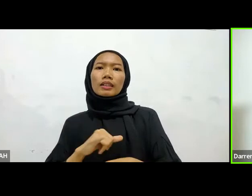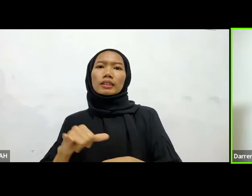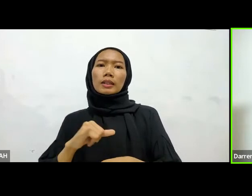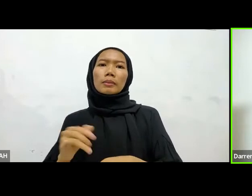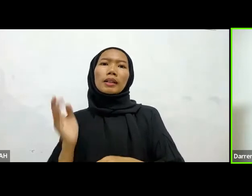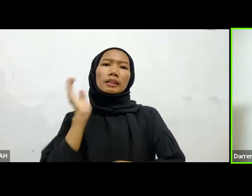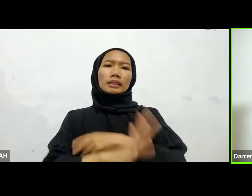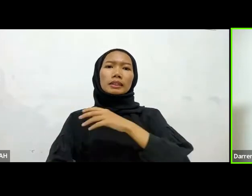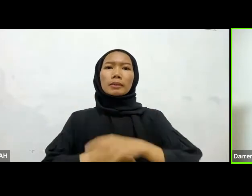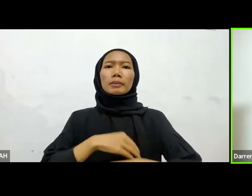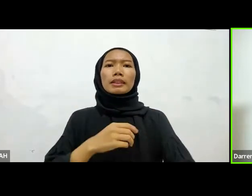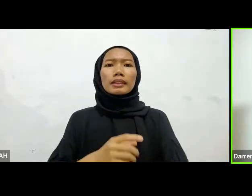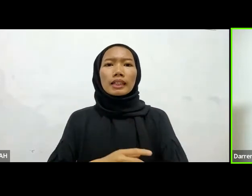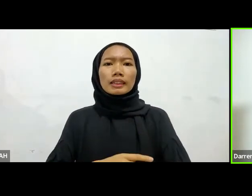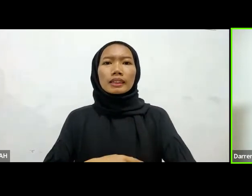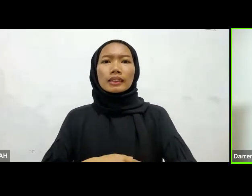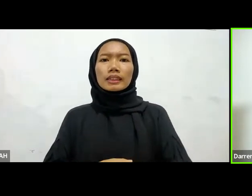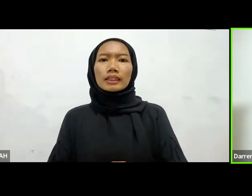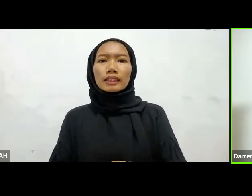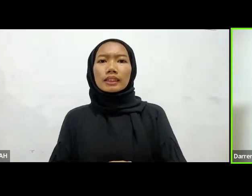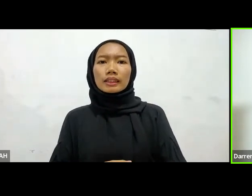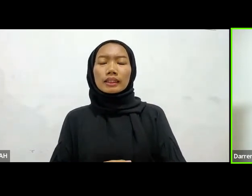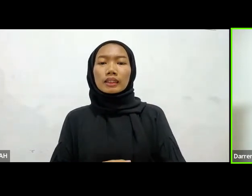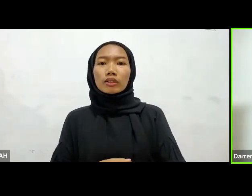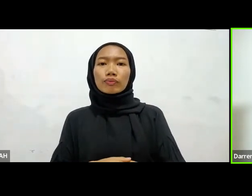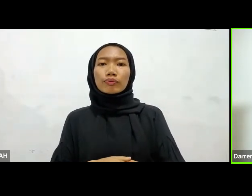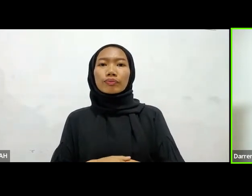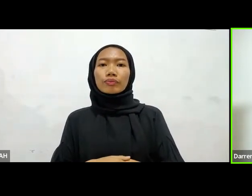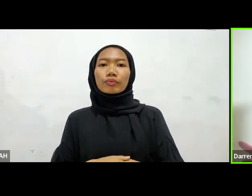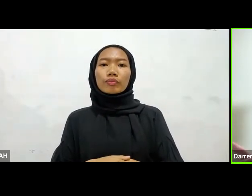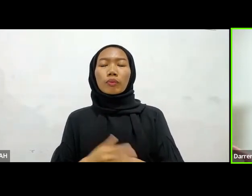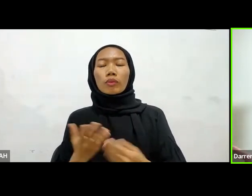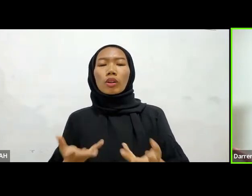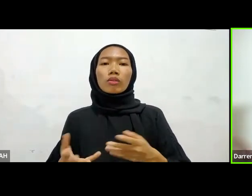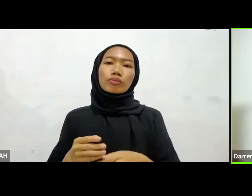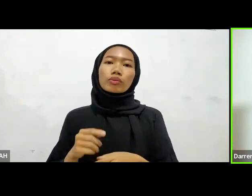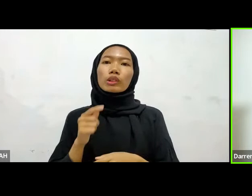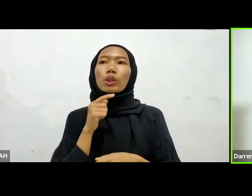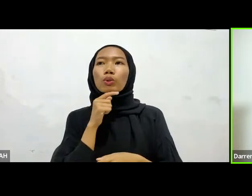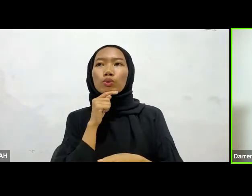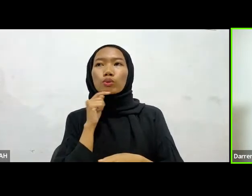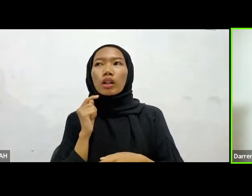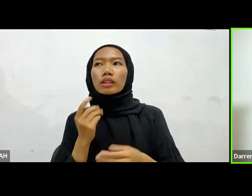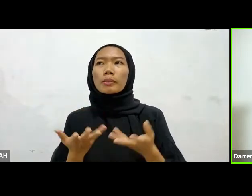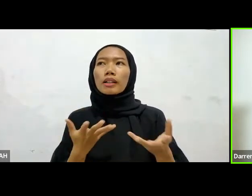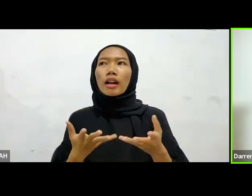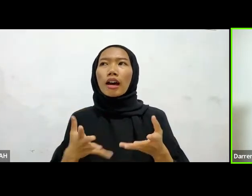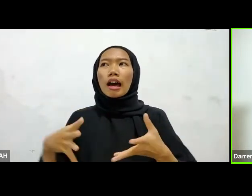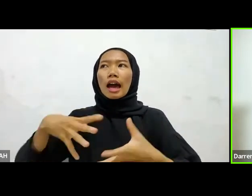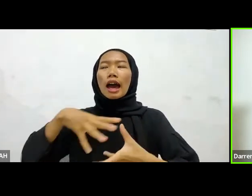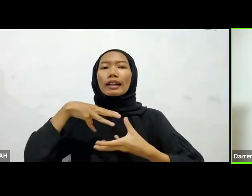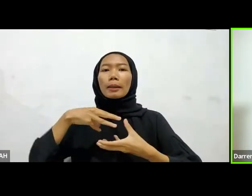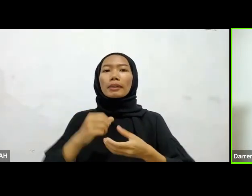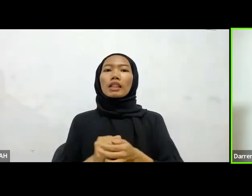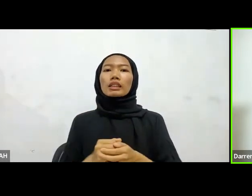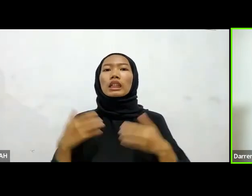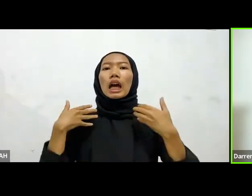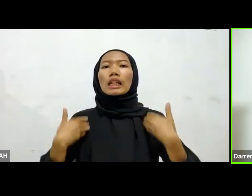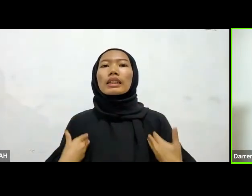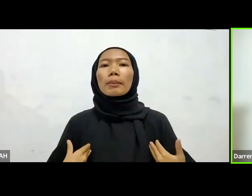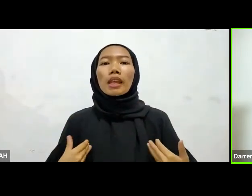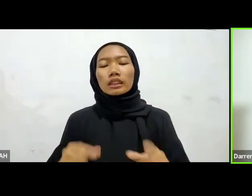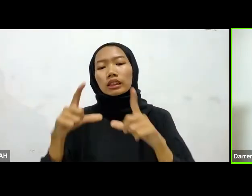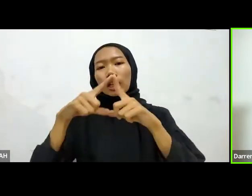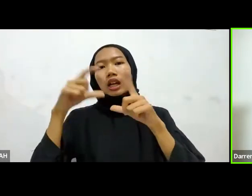to value and adapt their practices for people with disability. And the last one